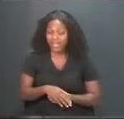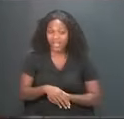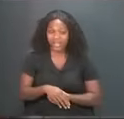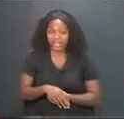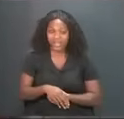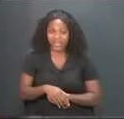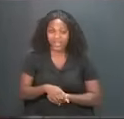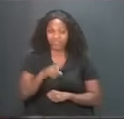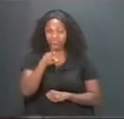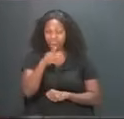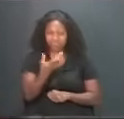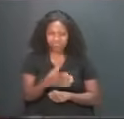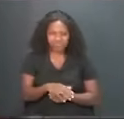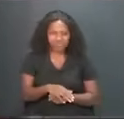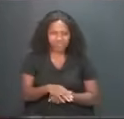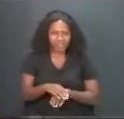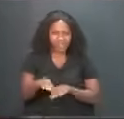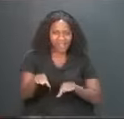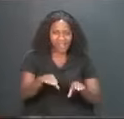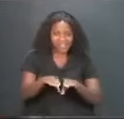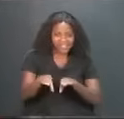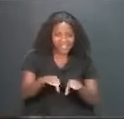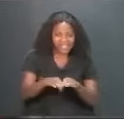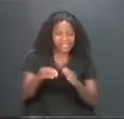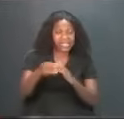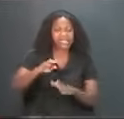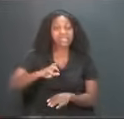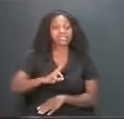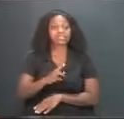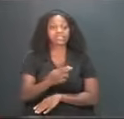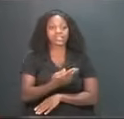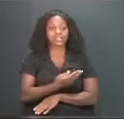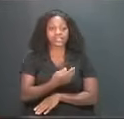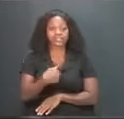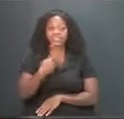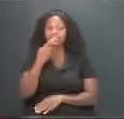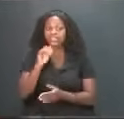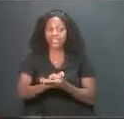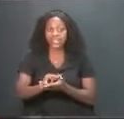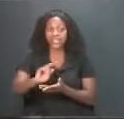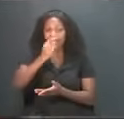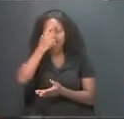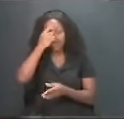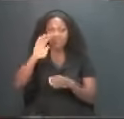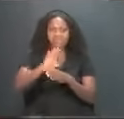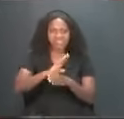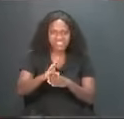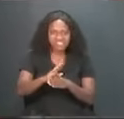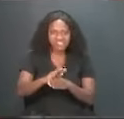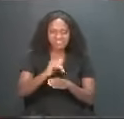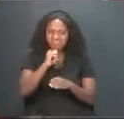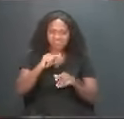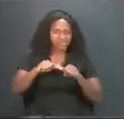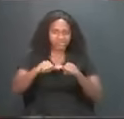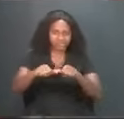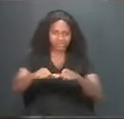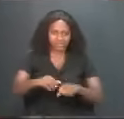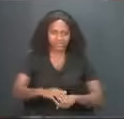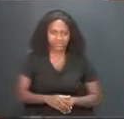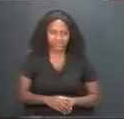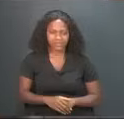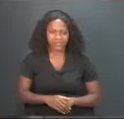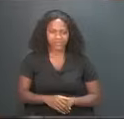have conspired to twist our hands, I put it to you that government business will suffer. So, Mr.